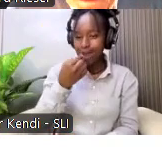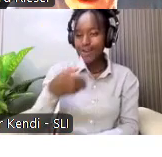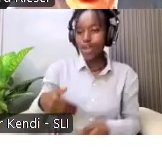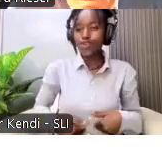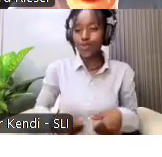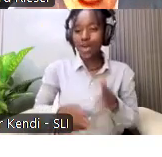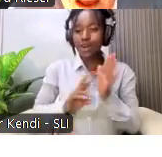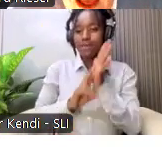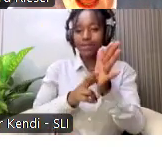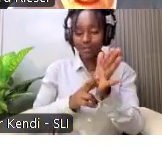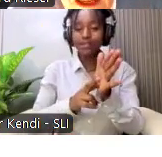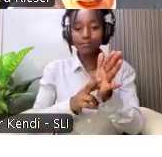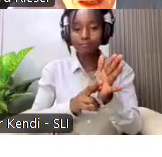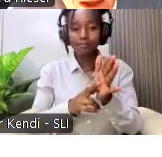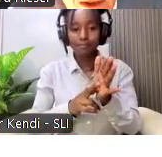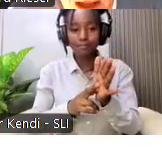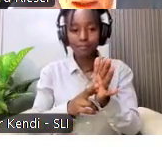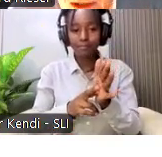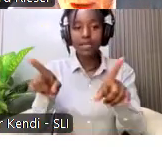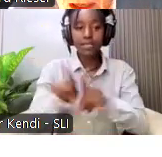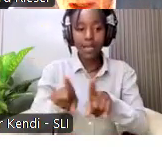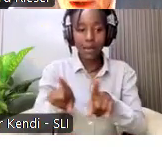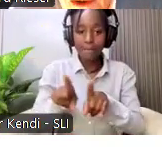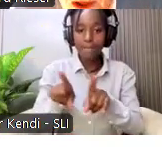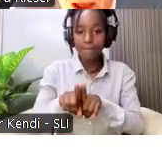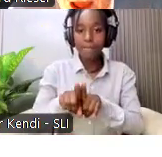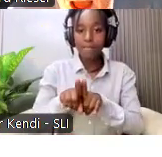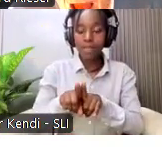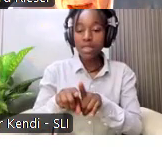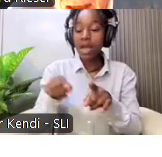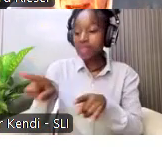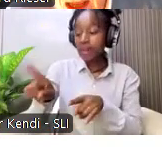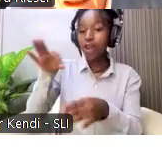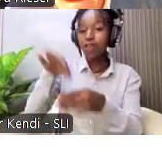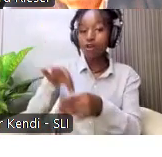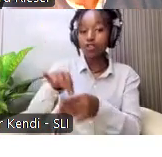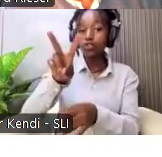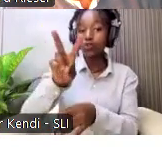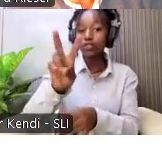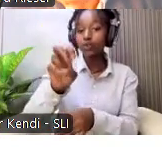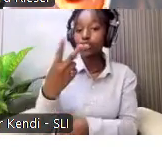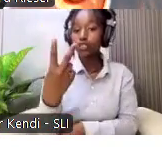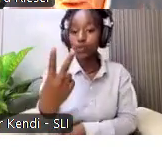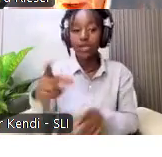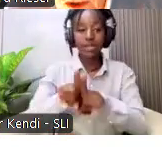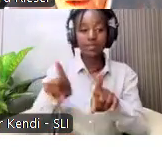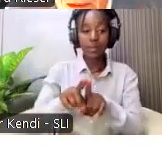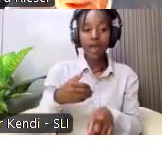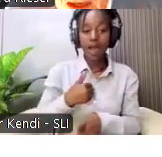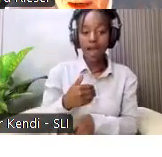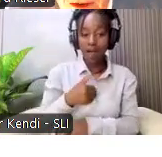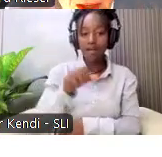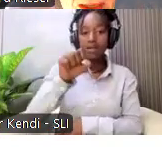our executive, elected in 2022. And Saista from India is also